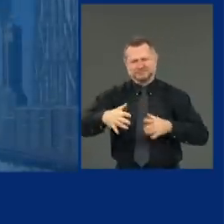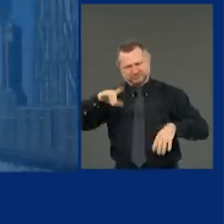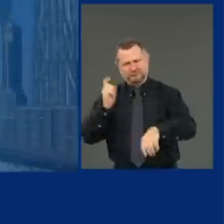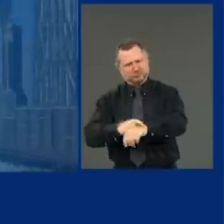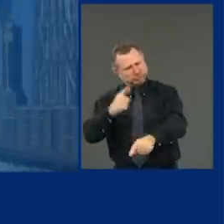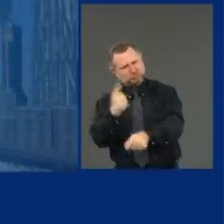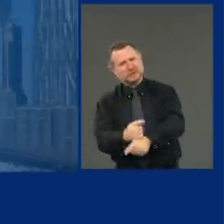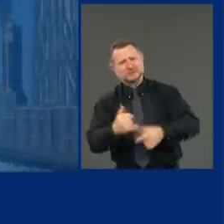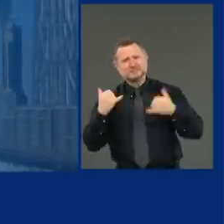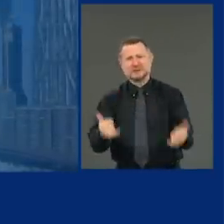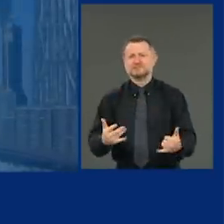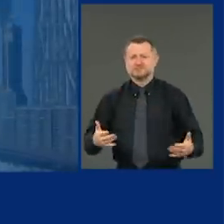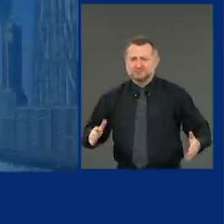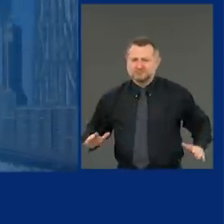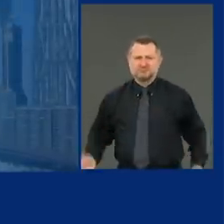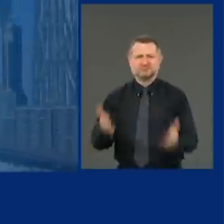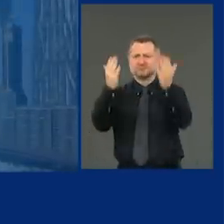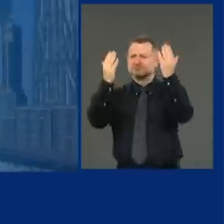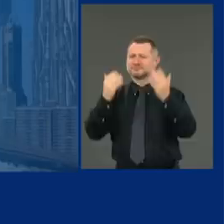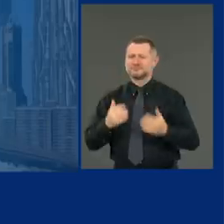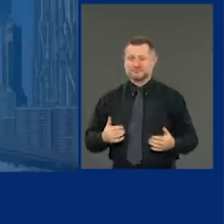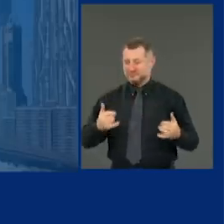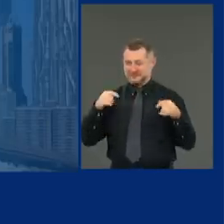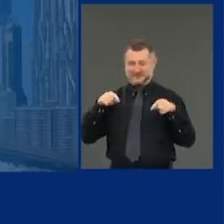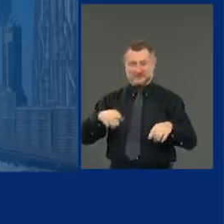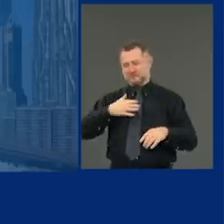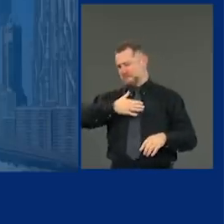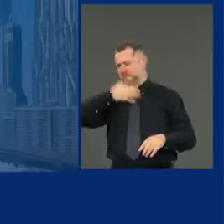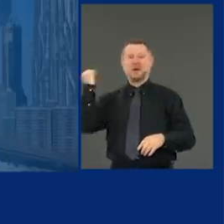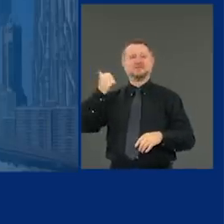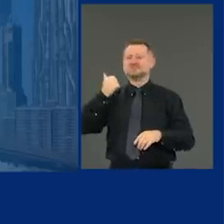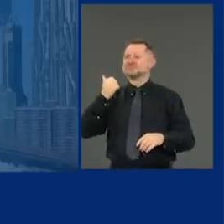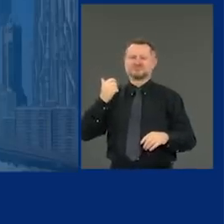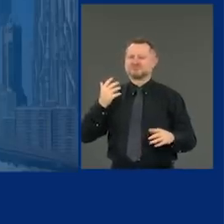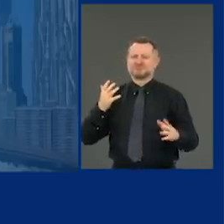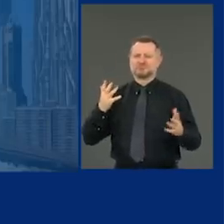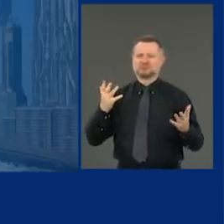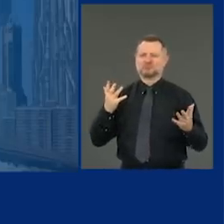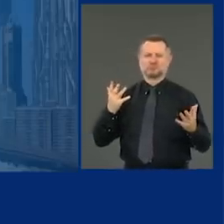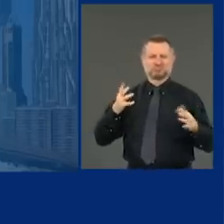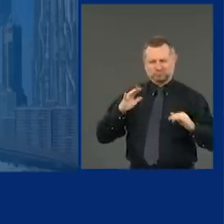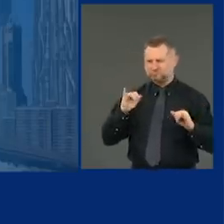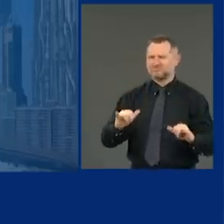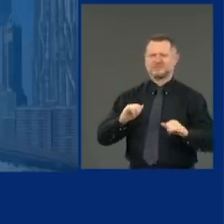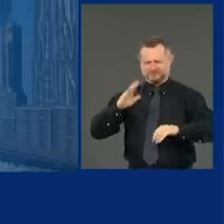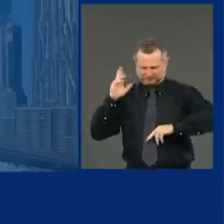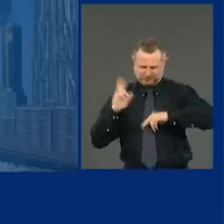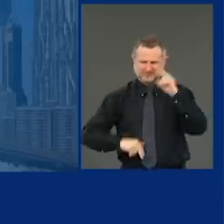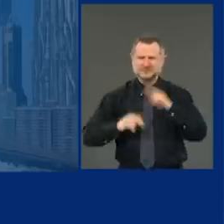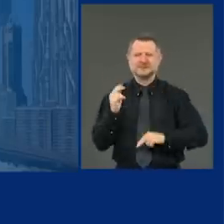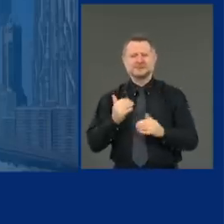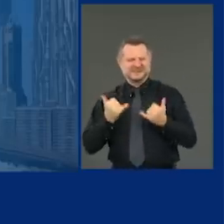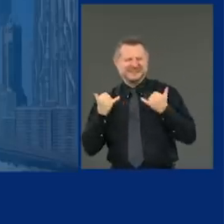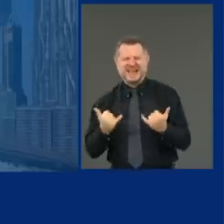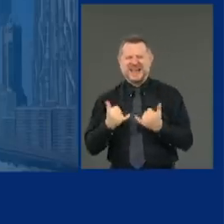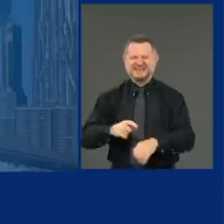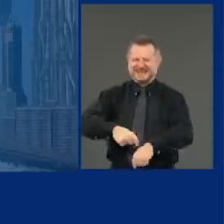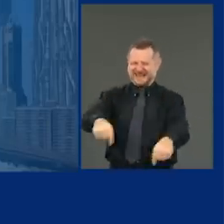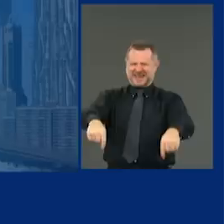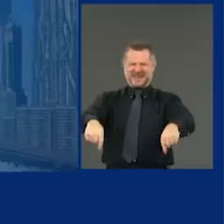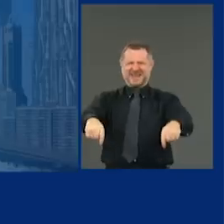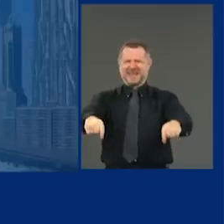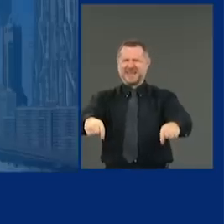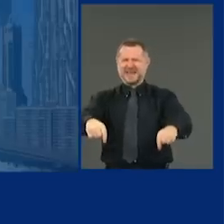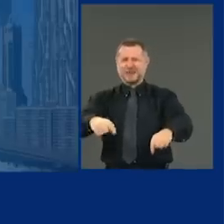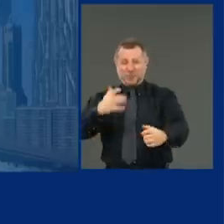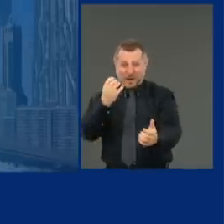time. There is no better time to build than right now. You need to restart the